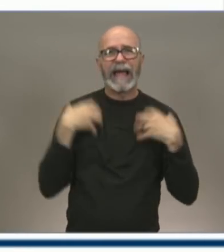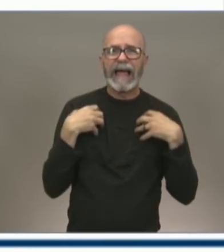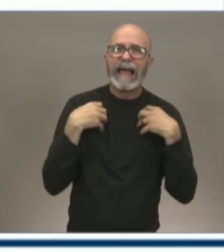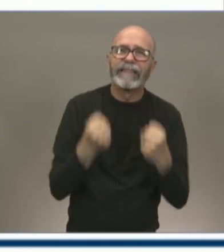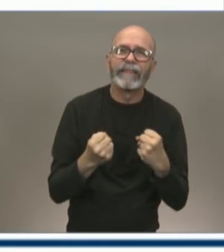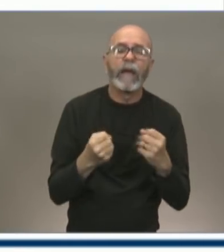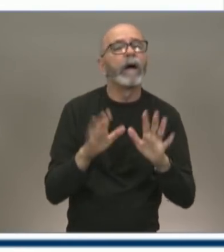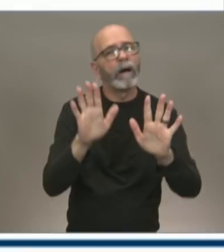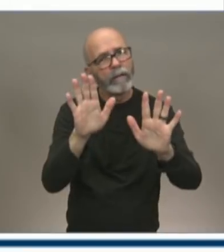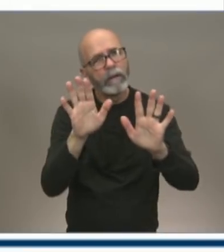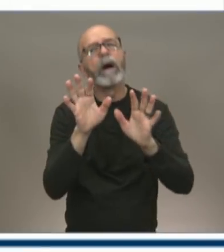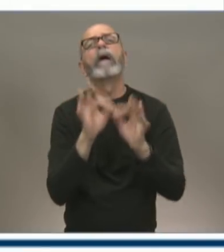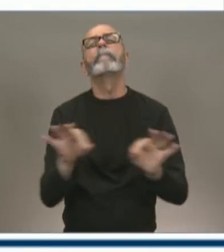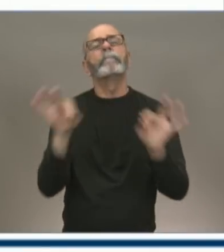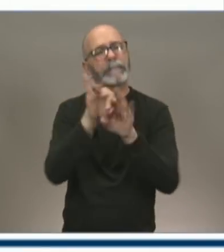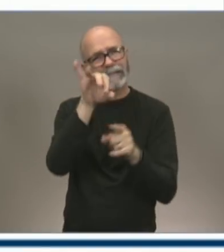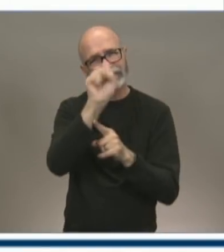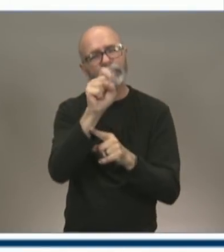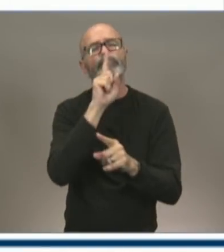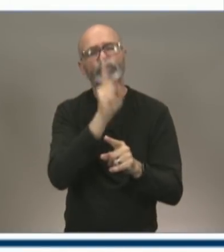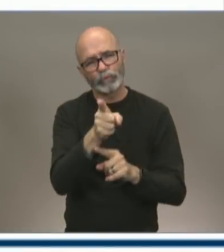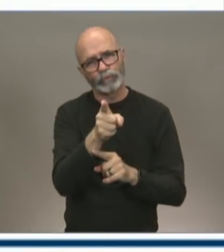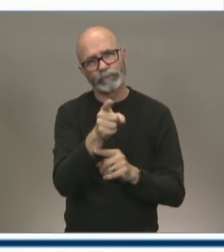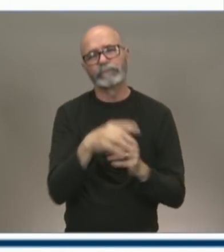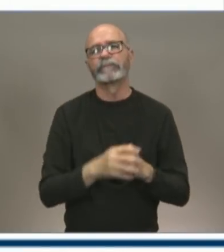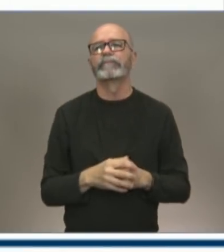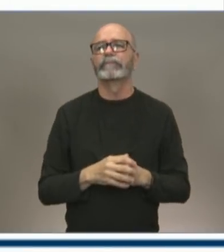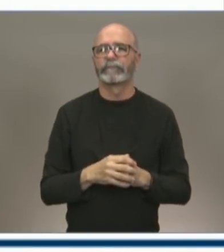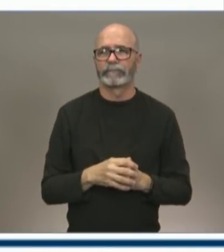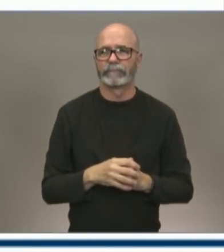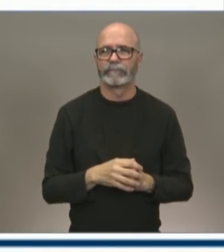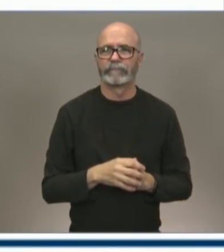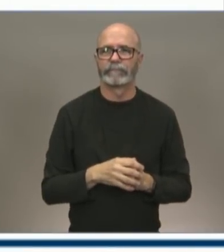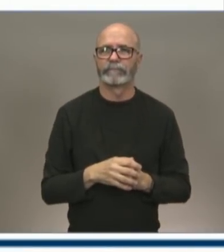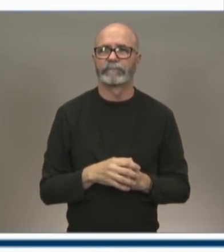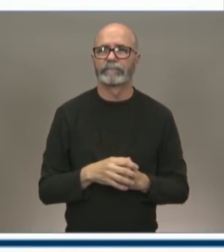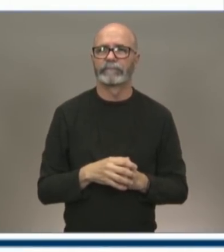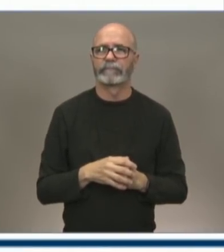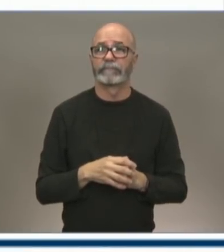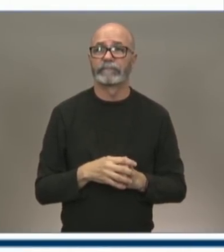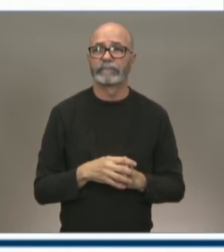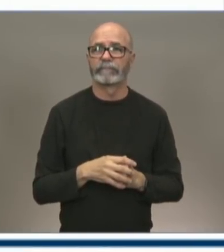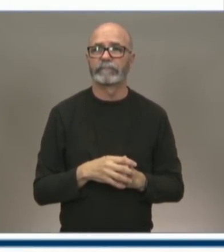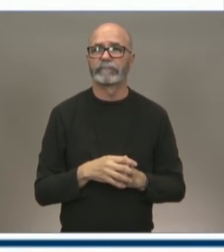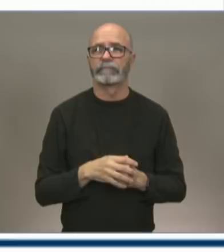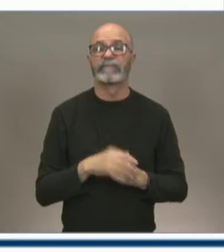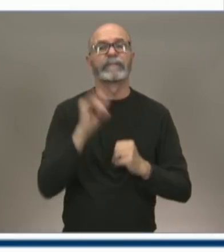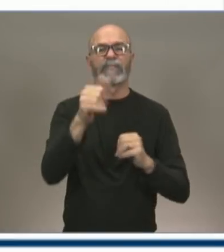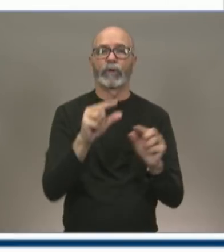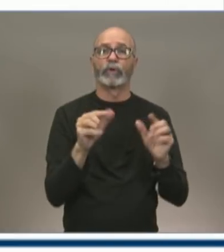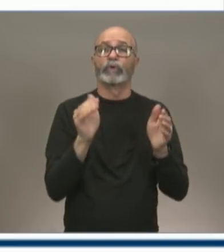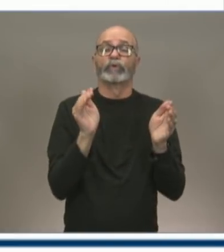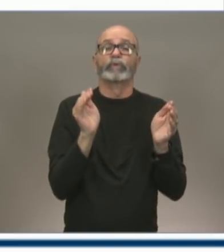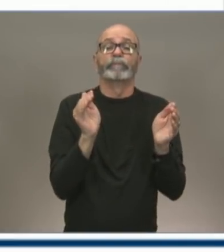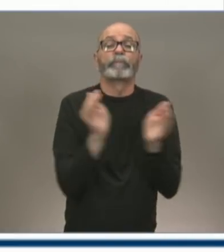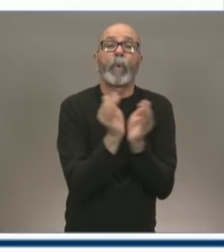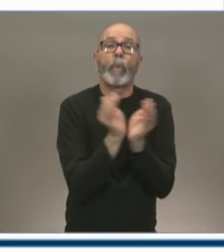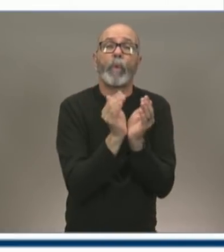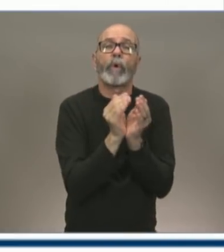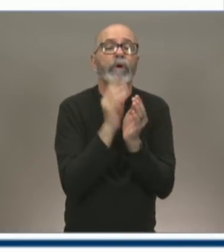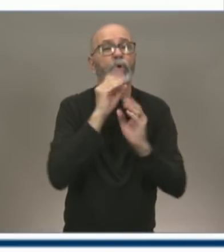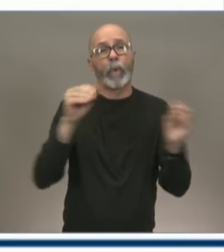pandemic. Earlier this month, Engage Nova Scotia, which is a small nonprofit whose focus is a more